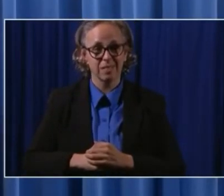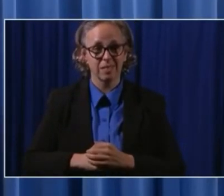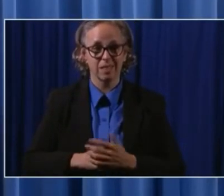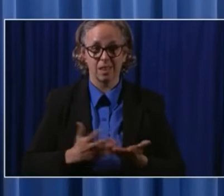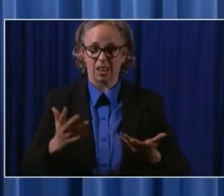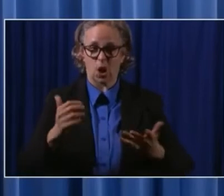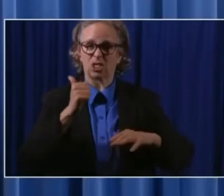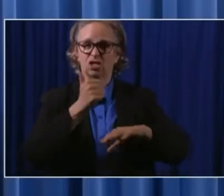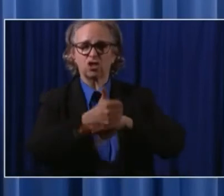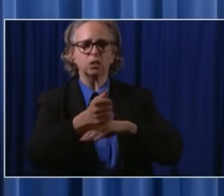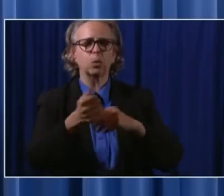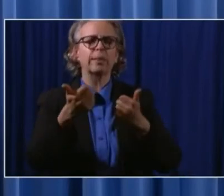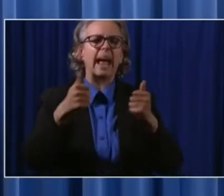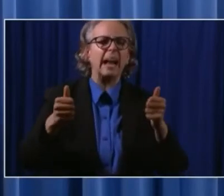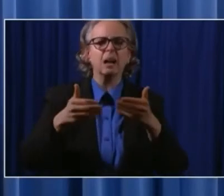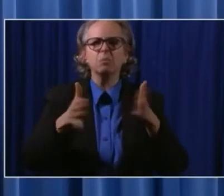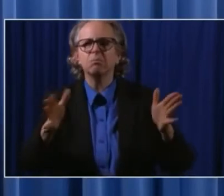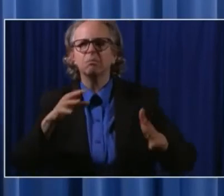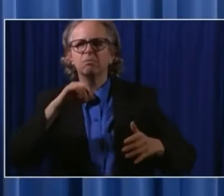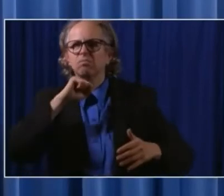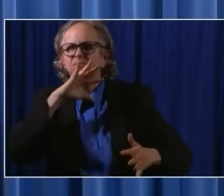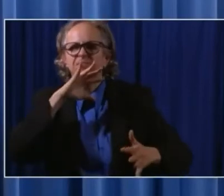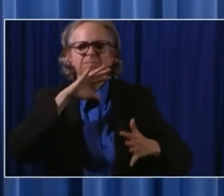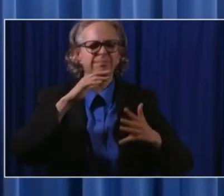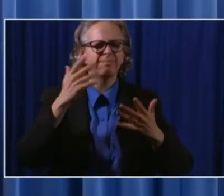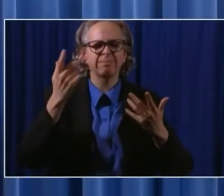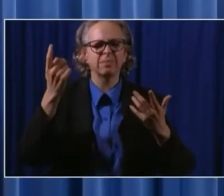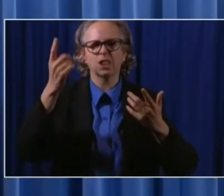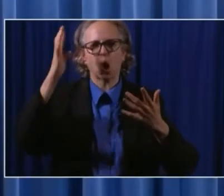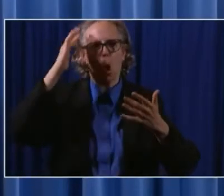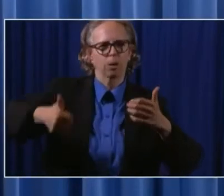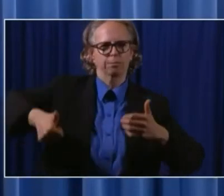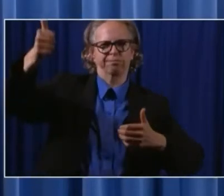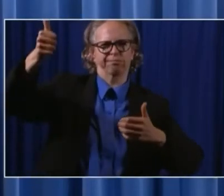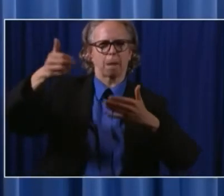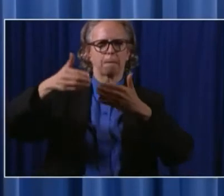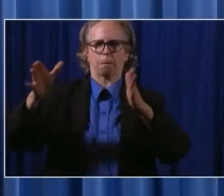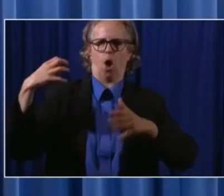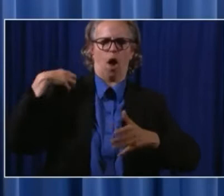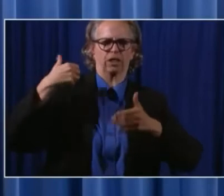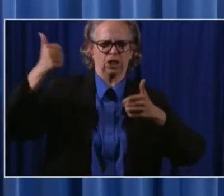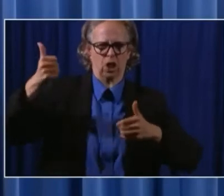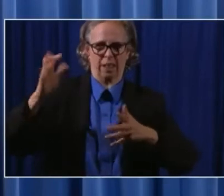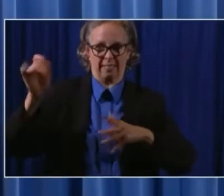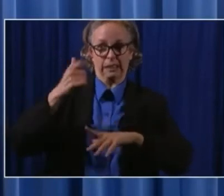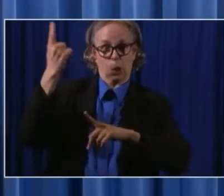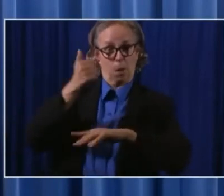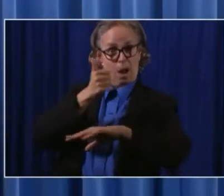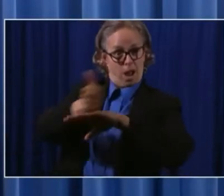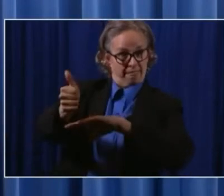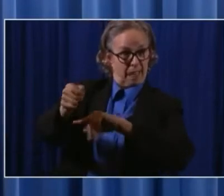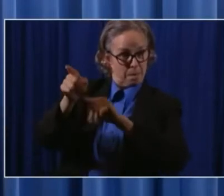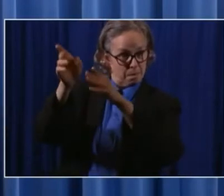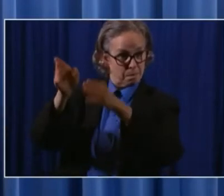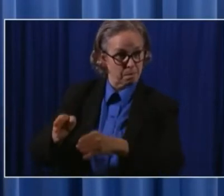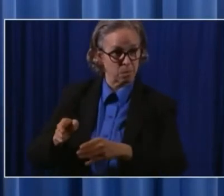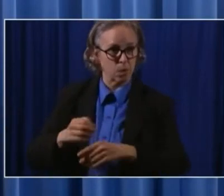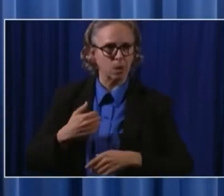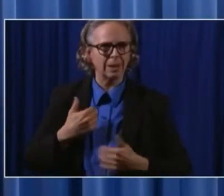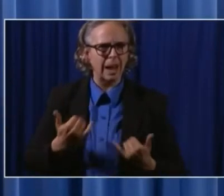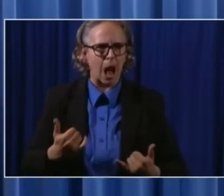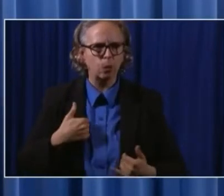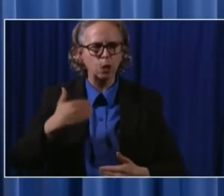corruption or charged with something similar to that, a public official who is charged, what you know is that the system works, that